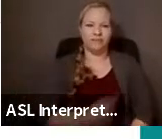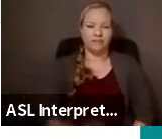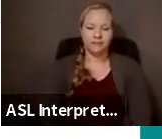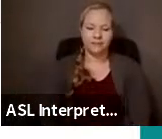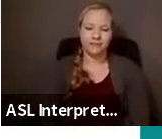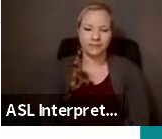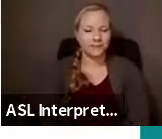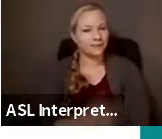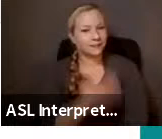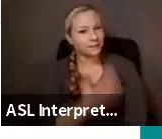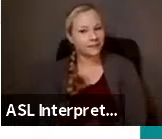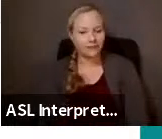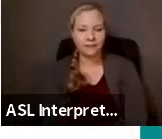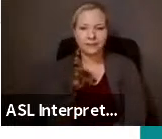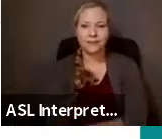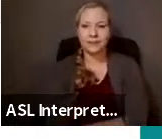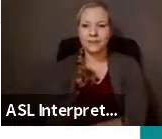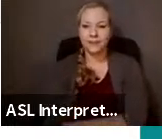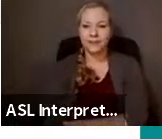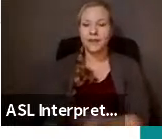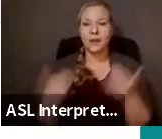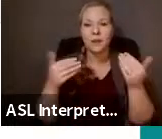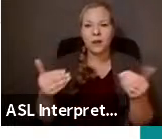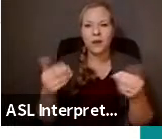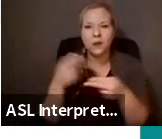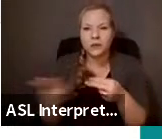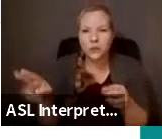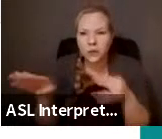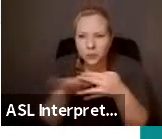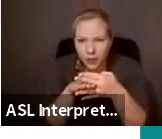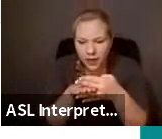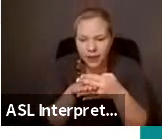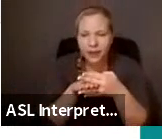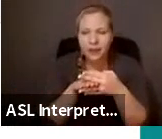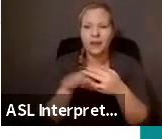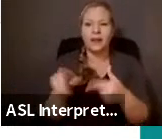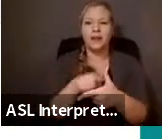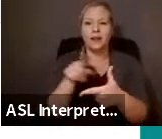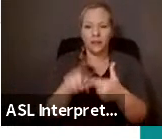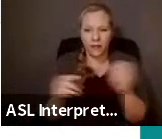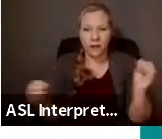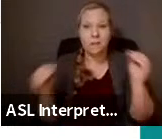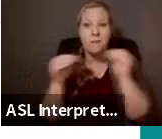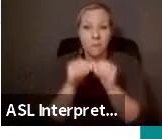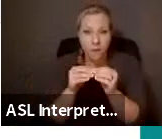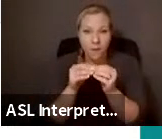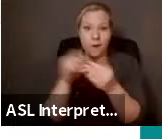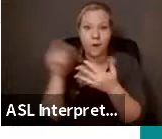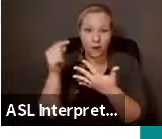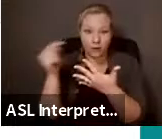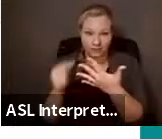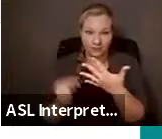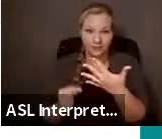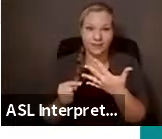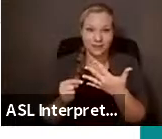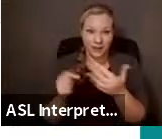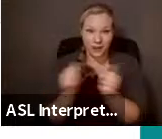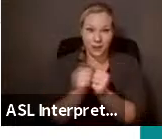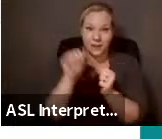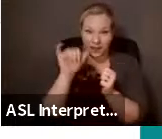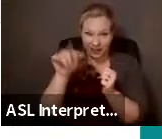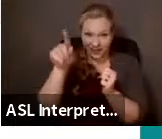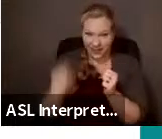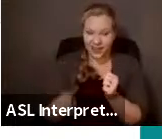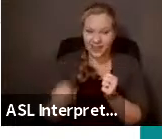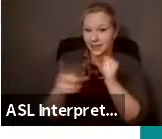Thanks, Derek. So we're going to take a break, but after the break, we're going to get into more detail of a lot of these. So save your